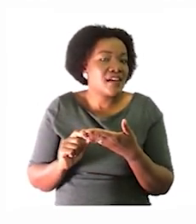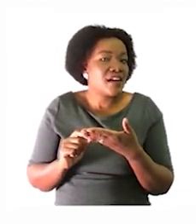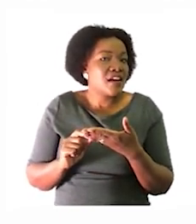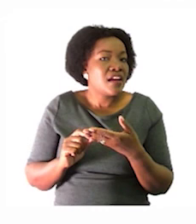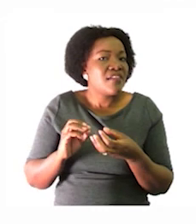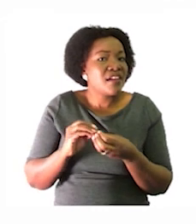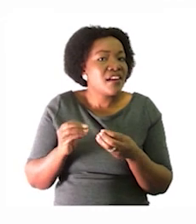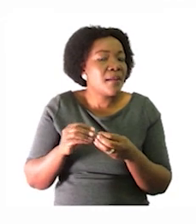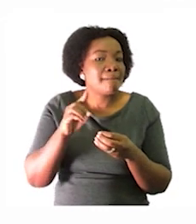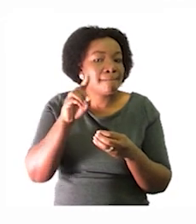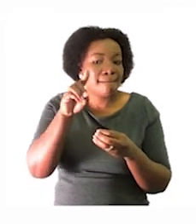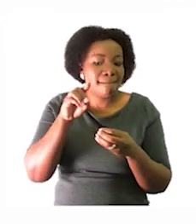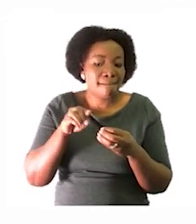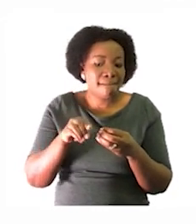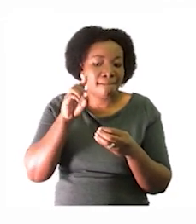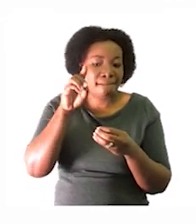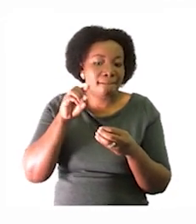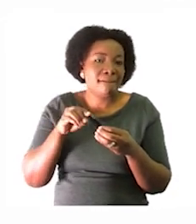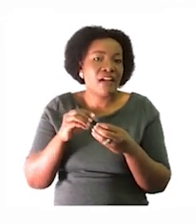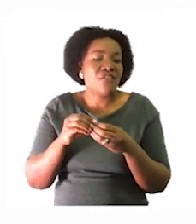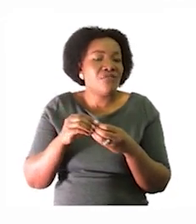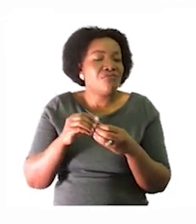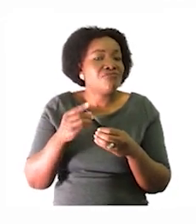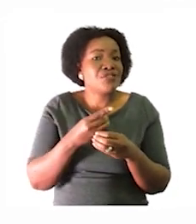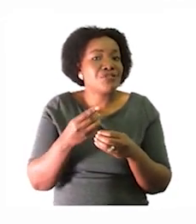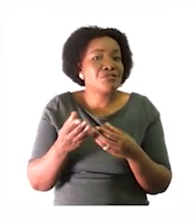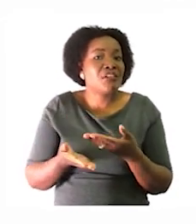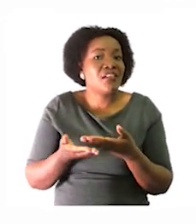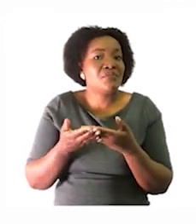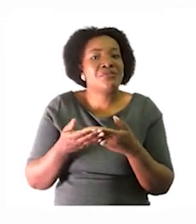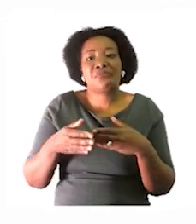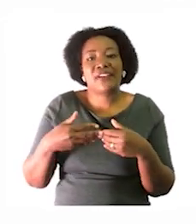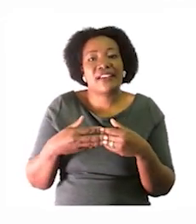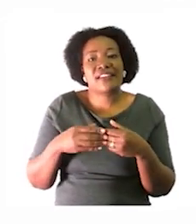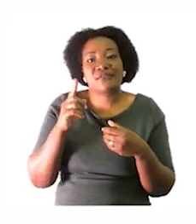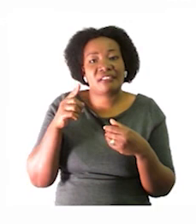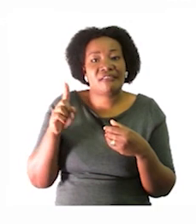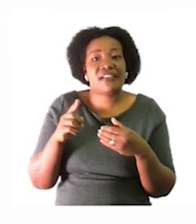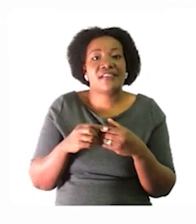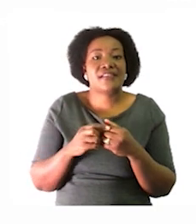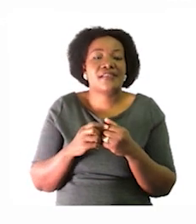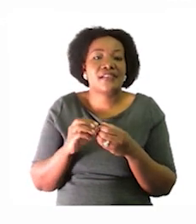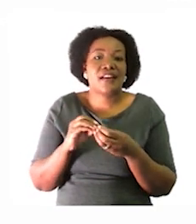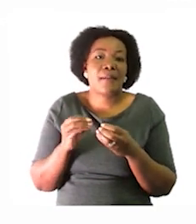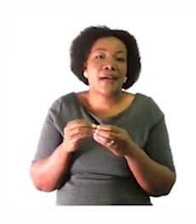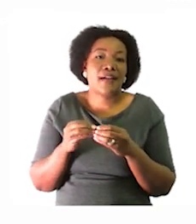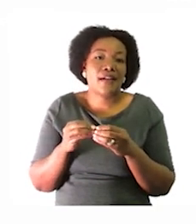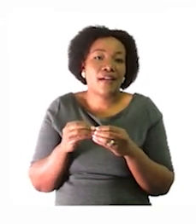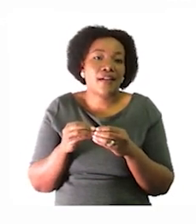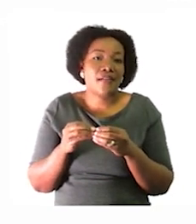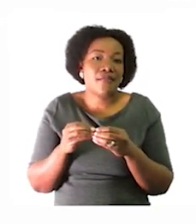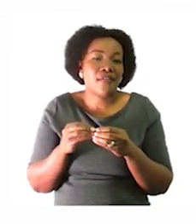amount underneath each other in order for you to get the correct amount. I would like for you to do